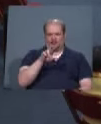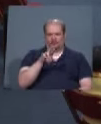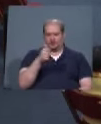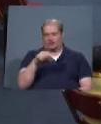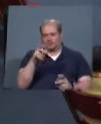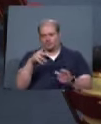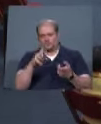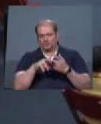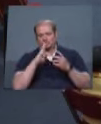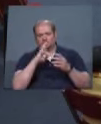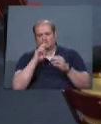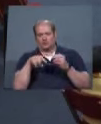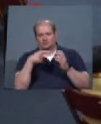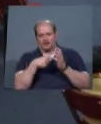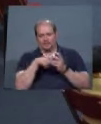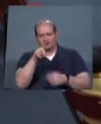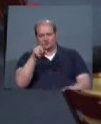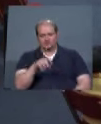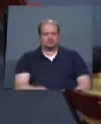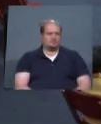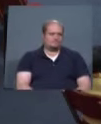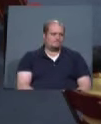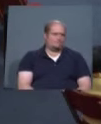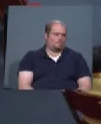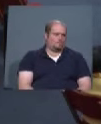Anyone who wishes to speak on this item?